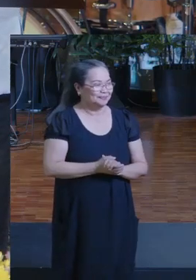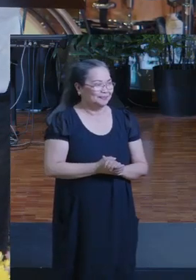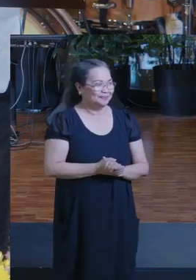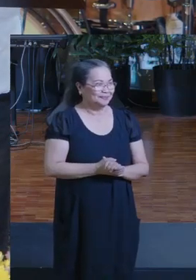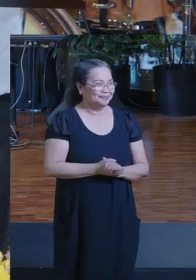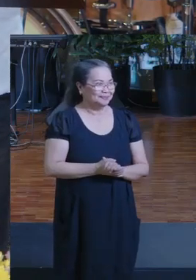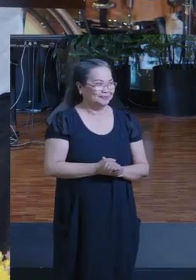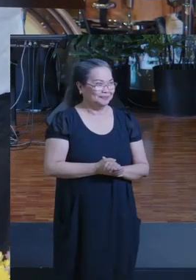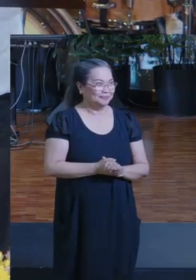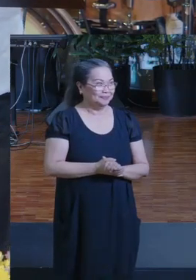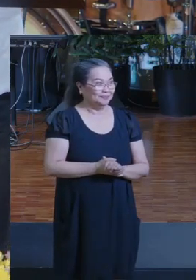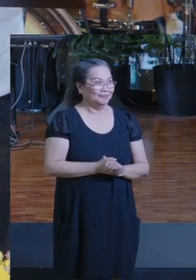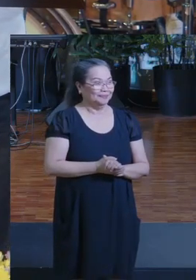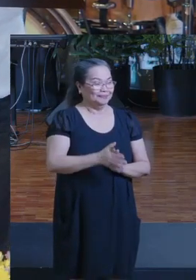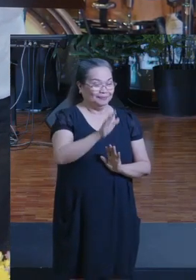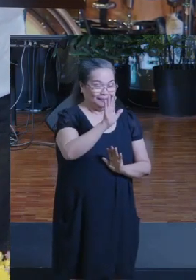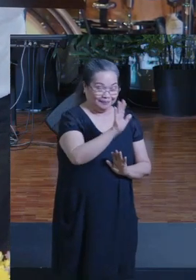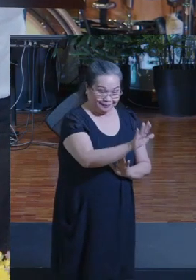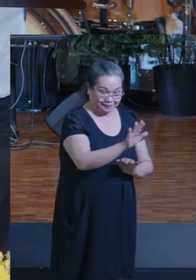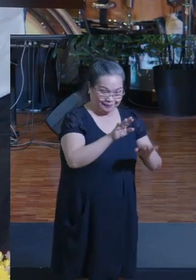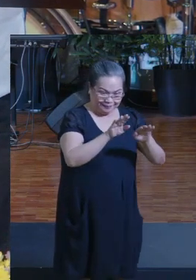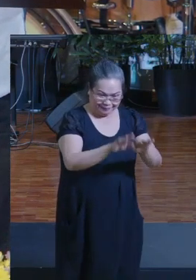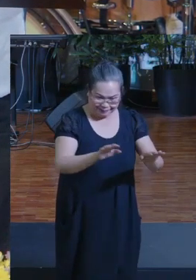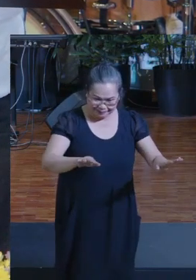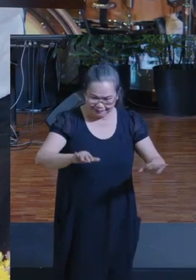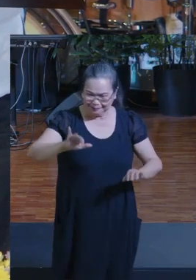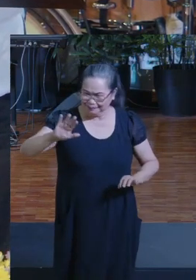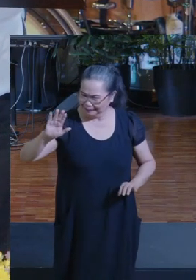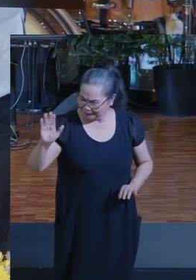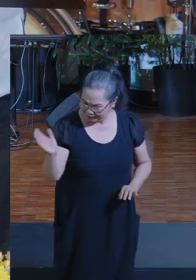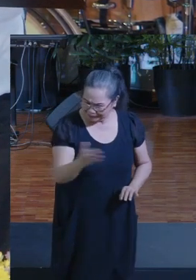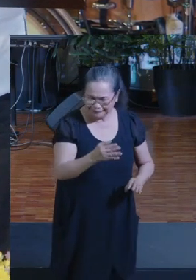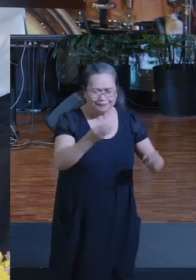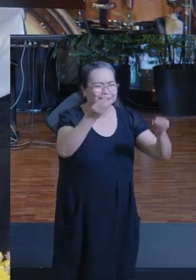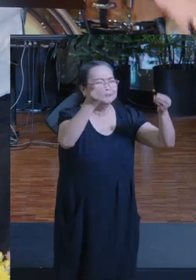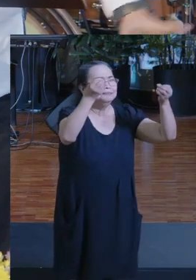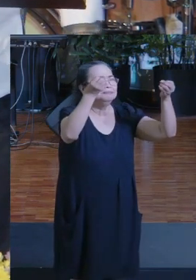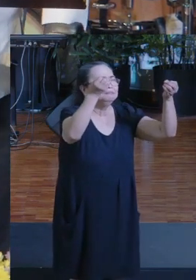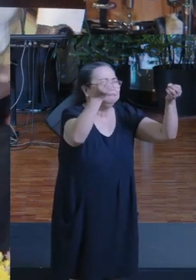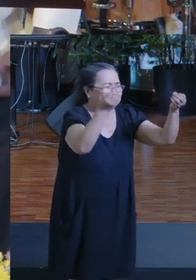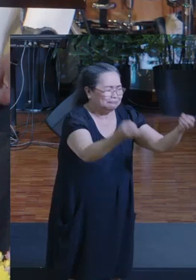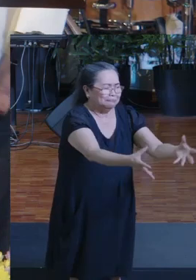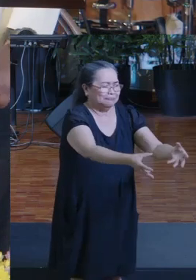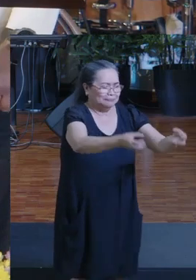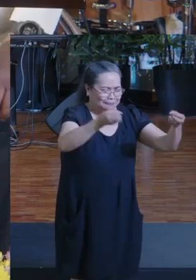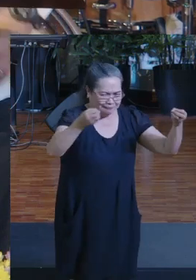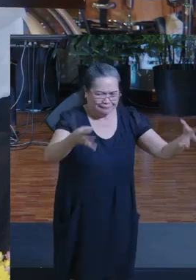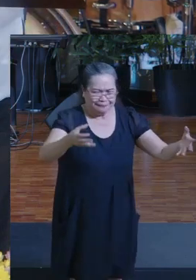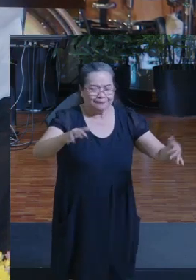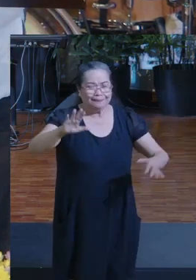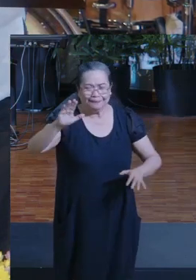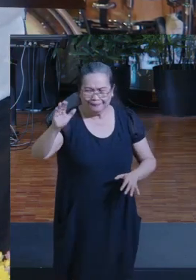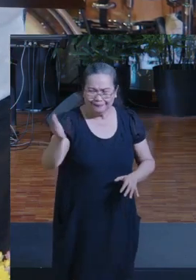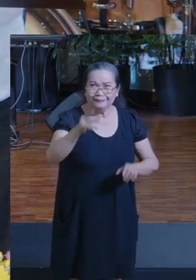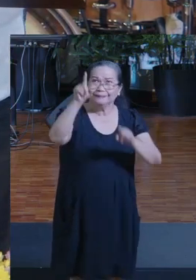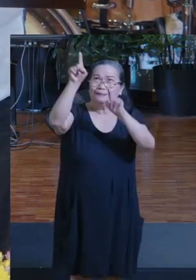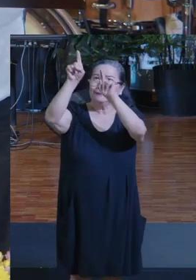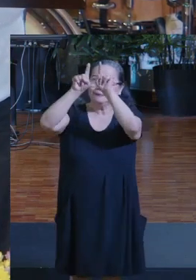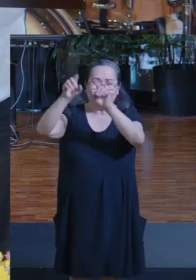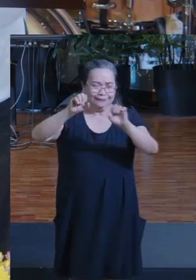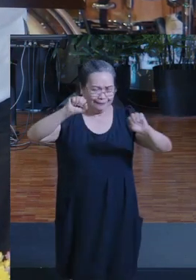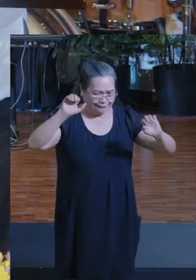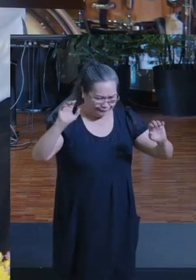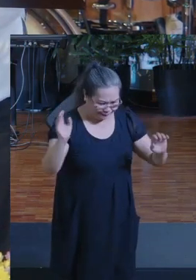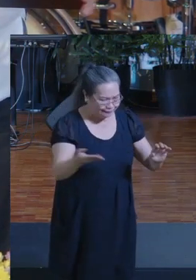Plural. Your offspring shall be like the dust of the earth. Malinaw sa konteksto, plural. And you shall spread abroad